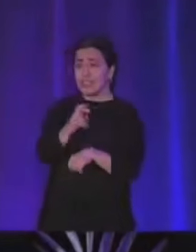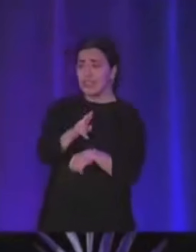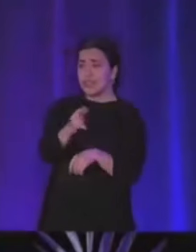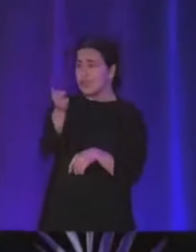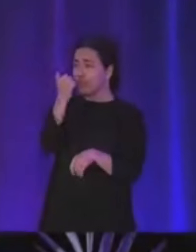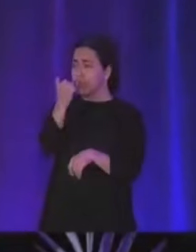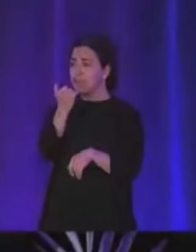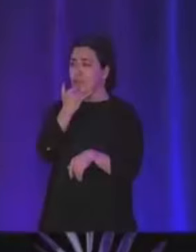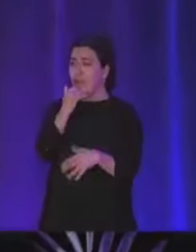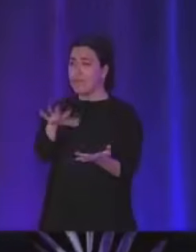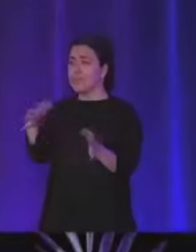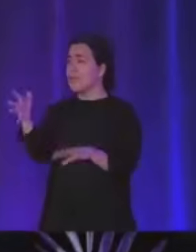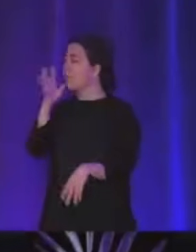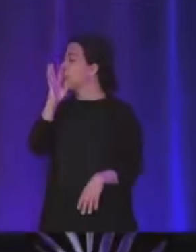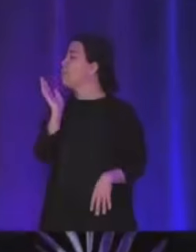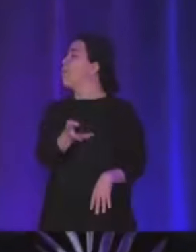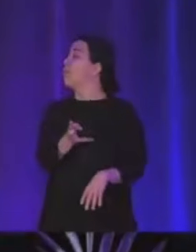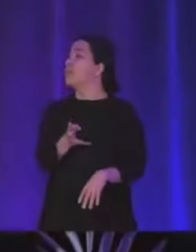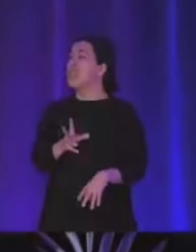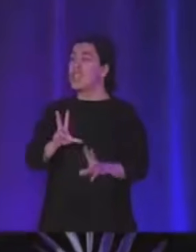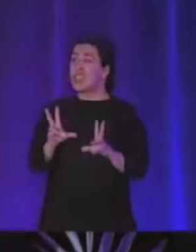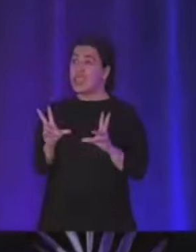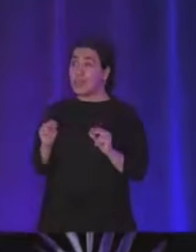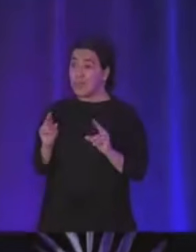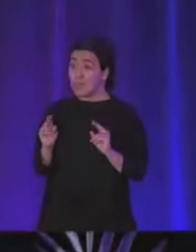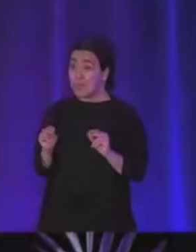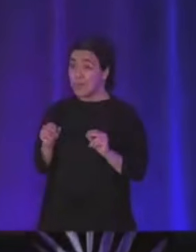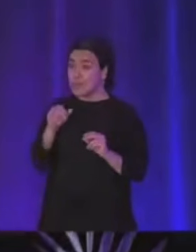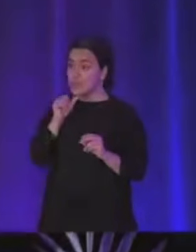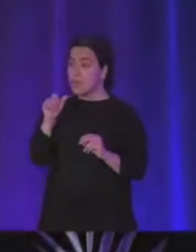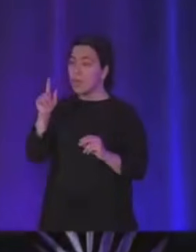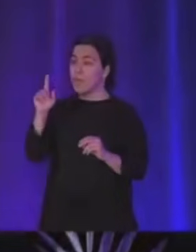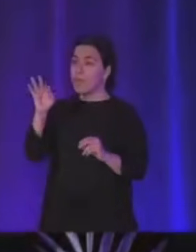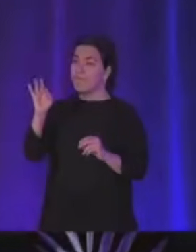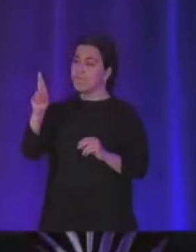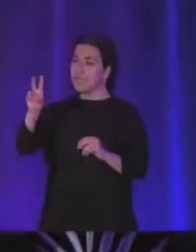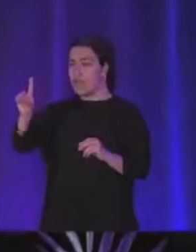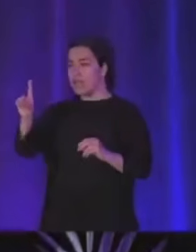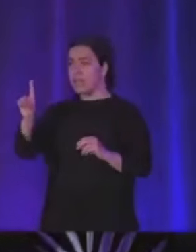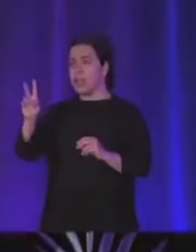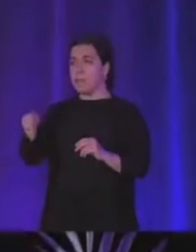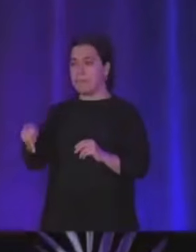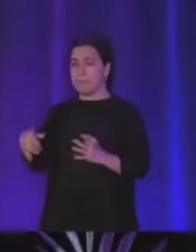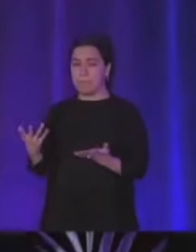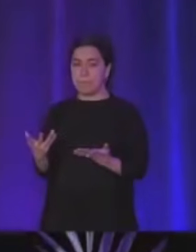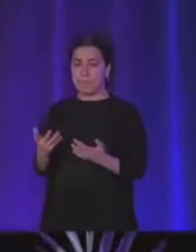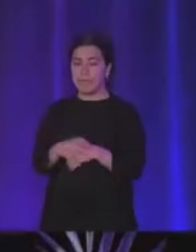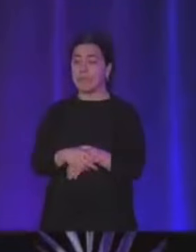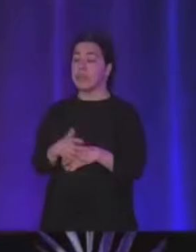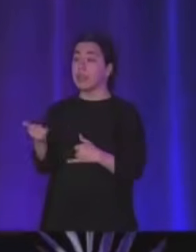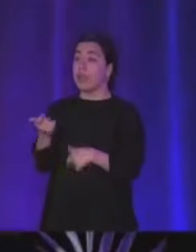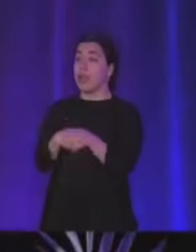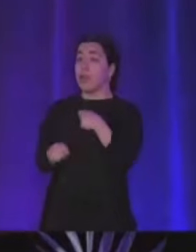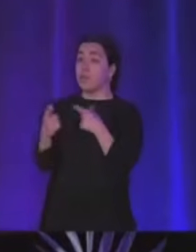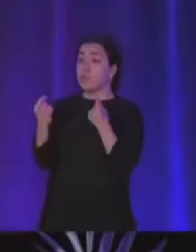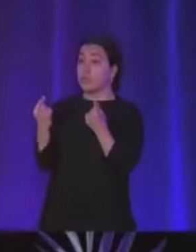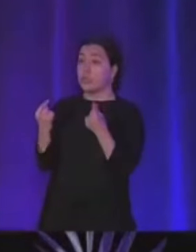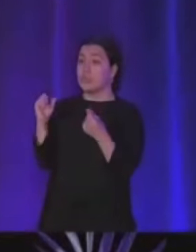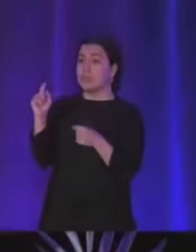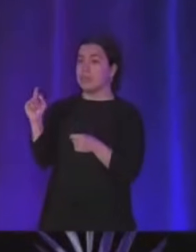No more of that. Don't FUD it up. Instead, we are going to do static